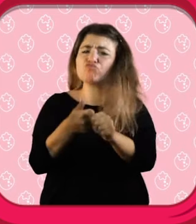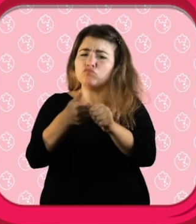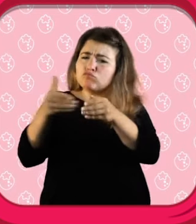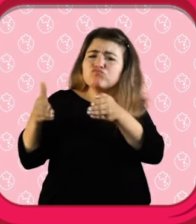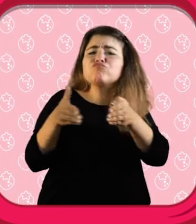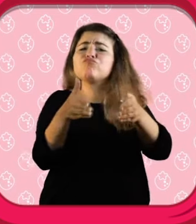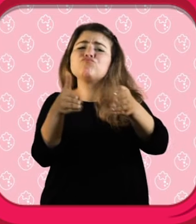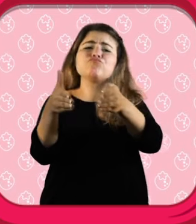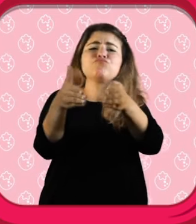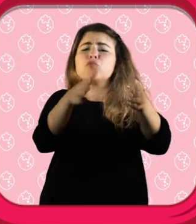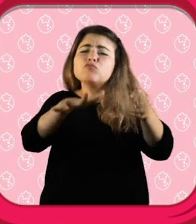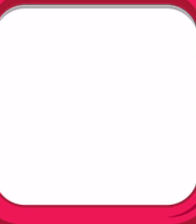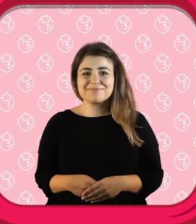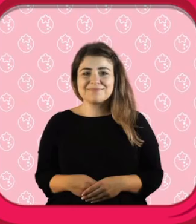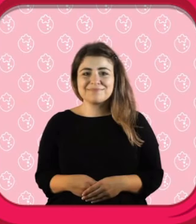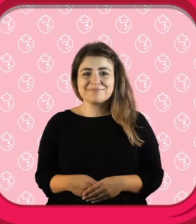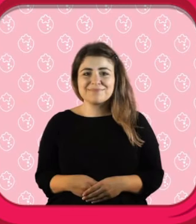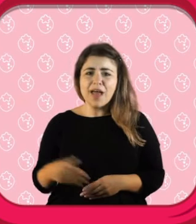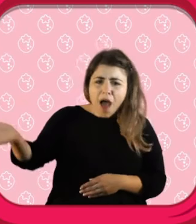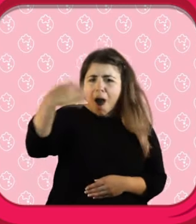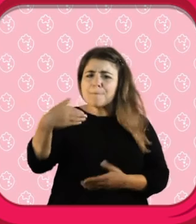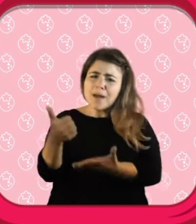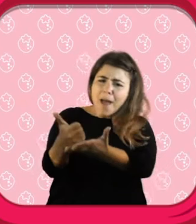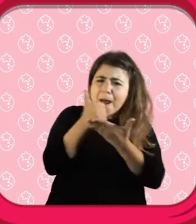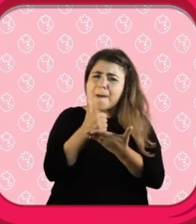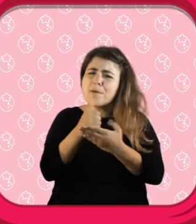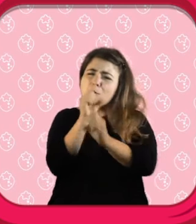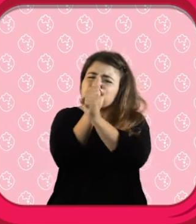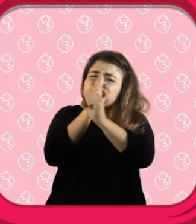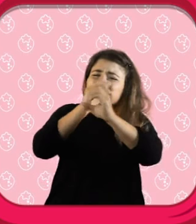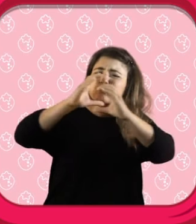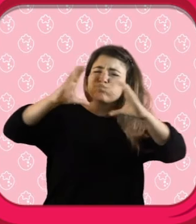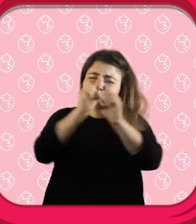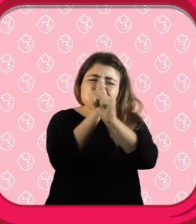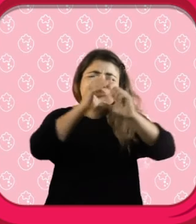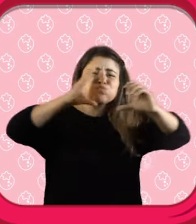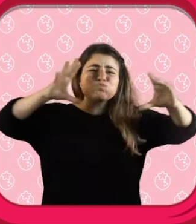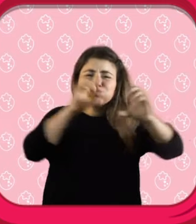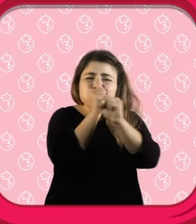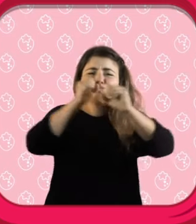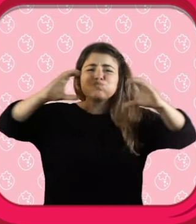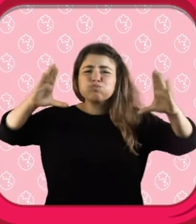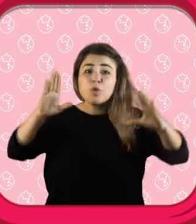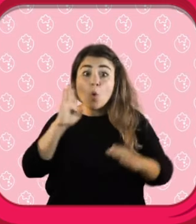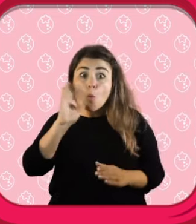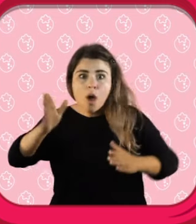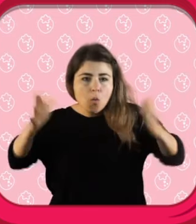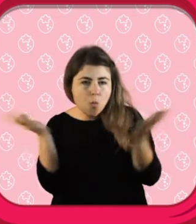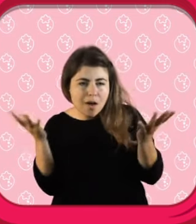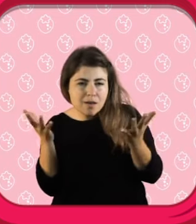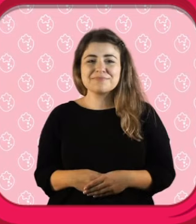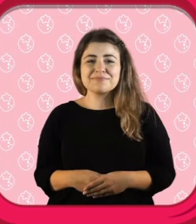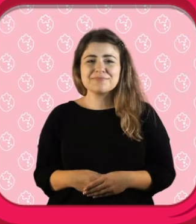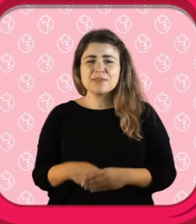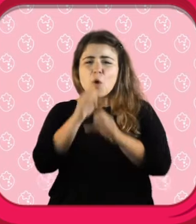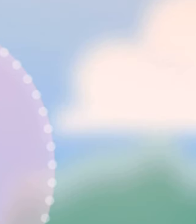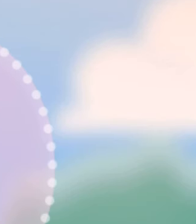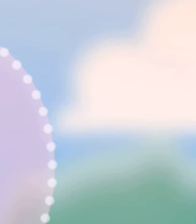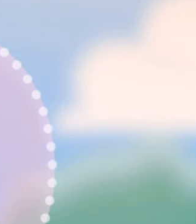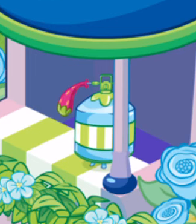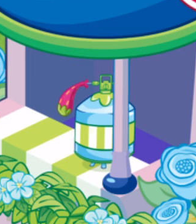Location where she can make it come true. Let's make a fruitastic bunch of balloons. It'll make our party extra festive.